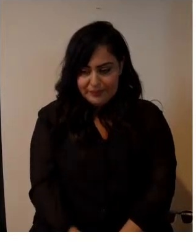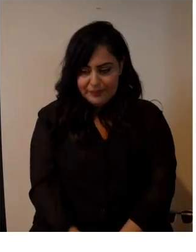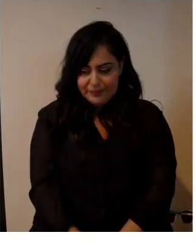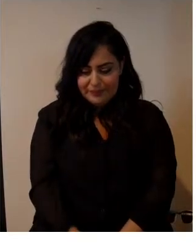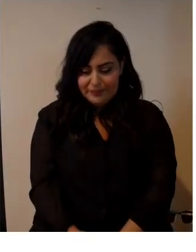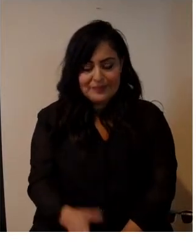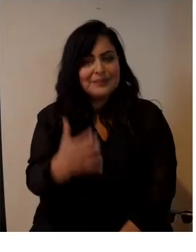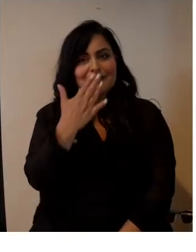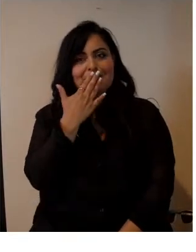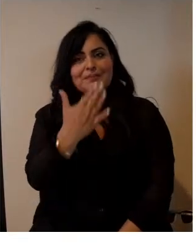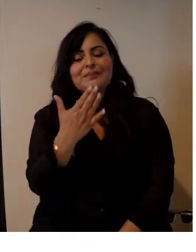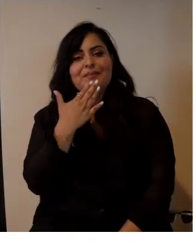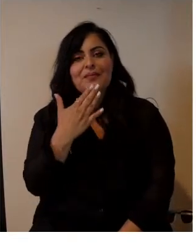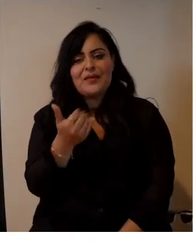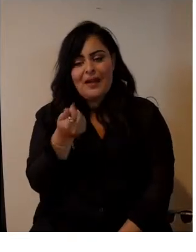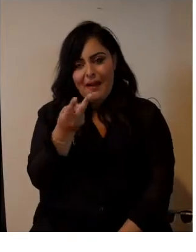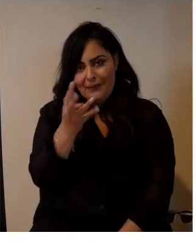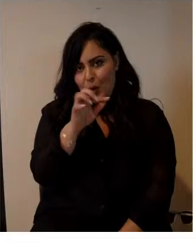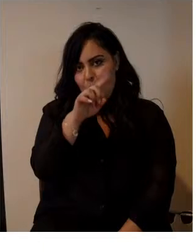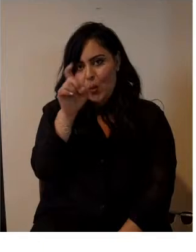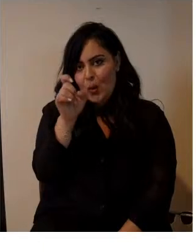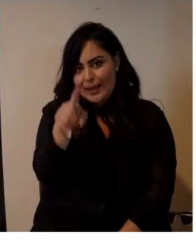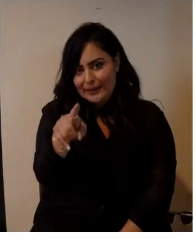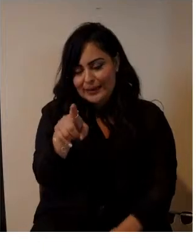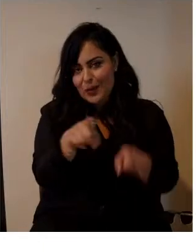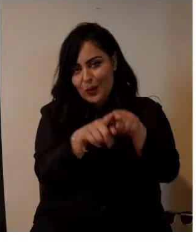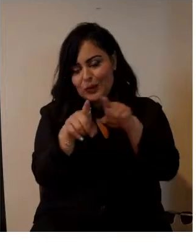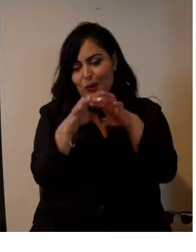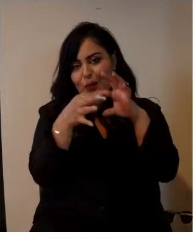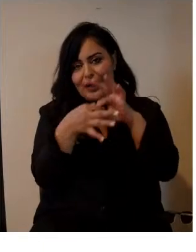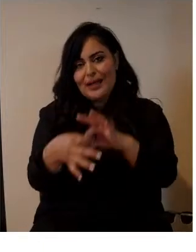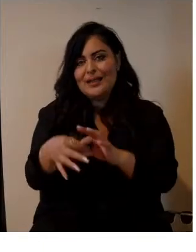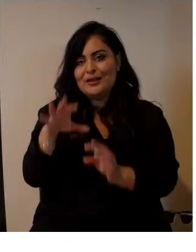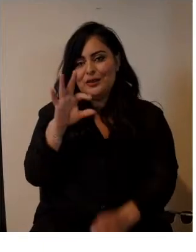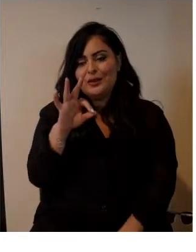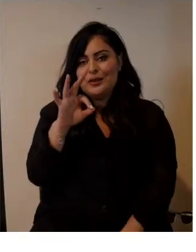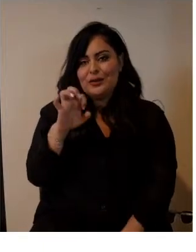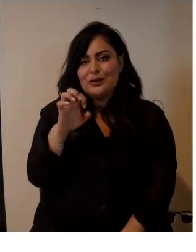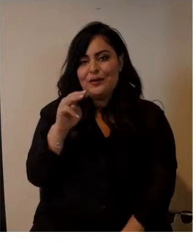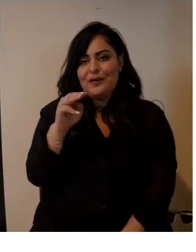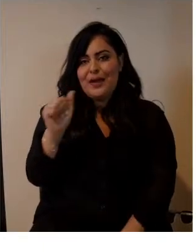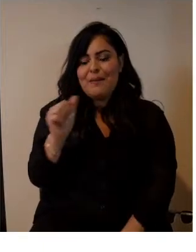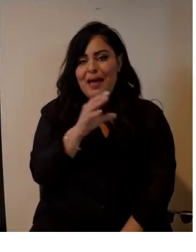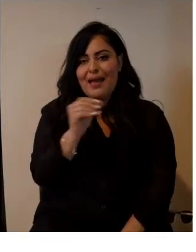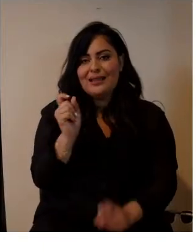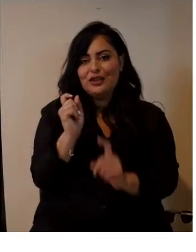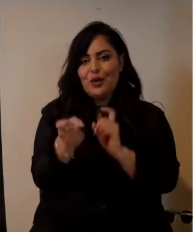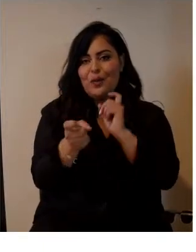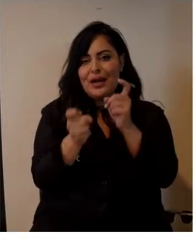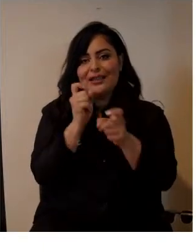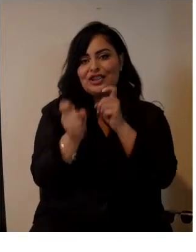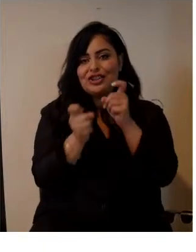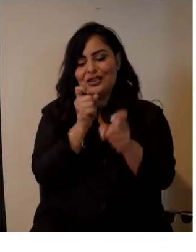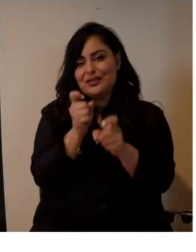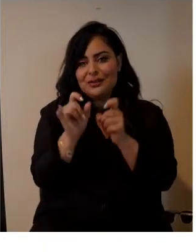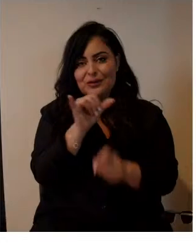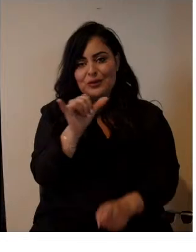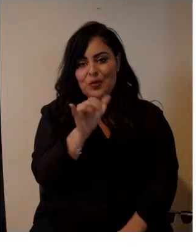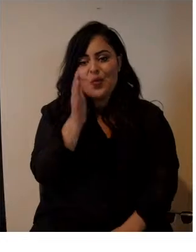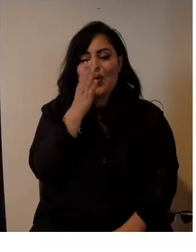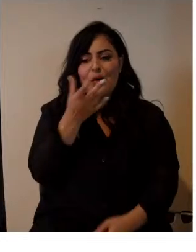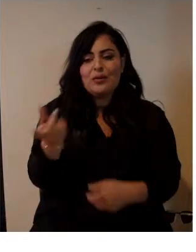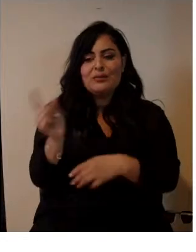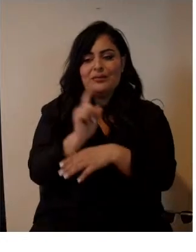All right, thank you for that. A couple of questions came up that are FEMA related as well as donations related. So in a minute, I'm going to bring up our Board